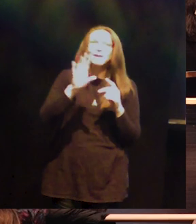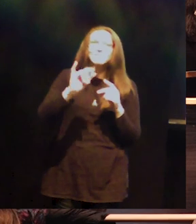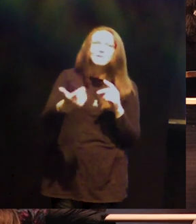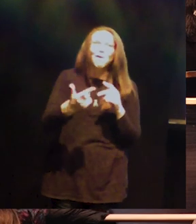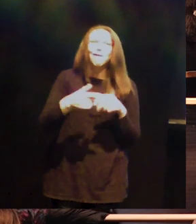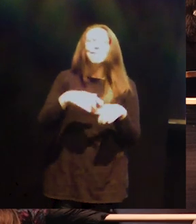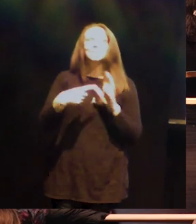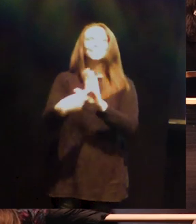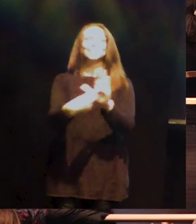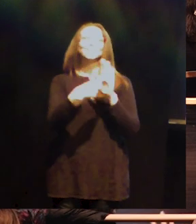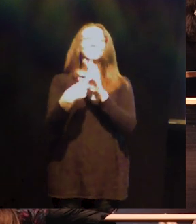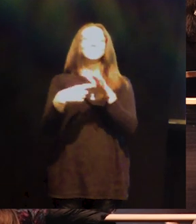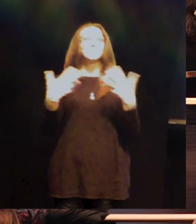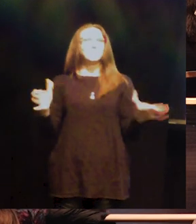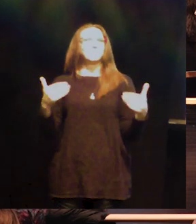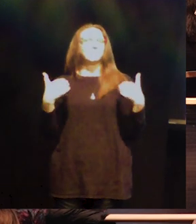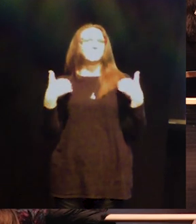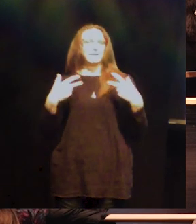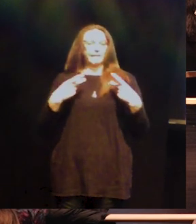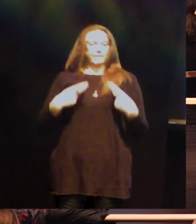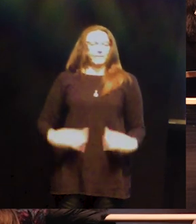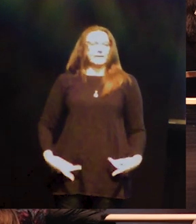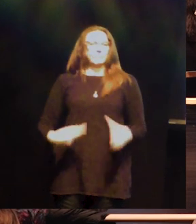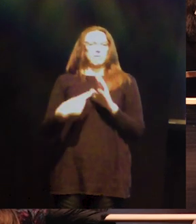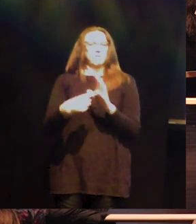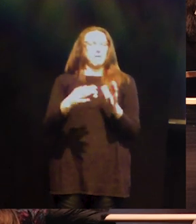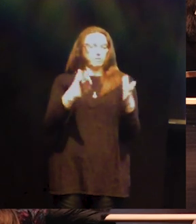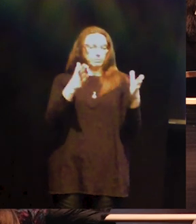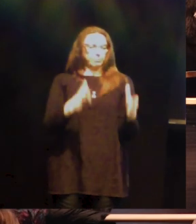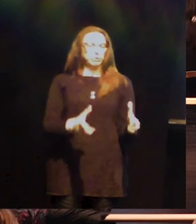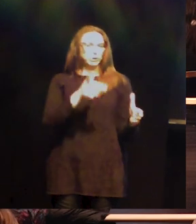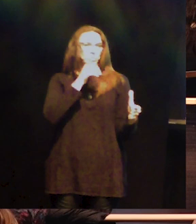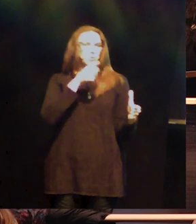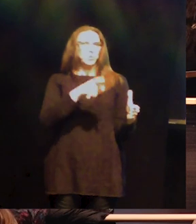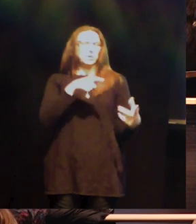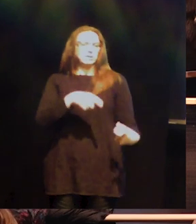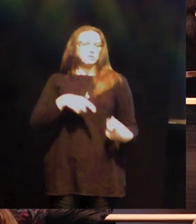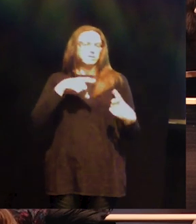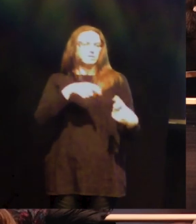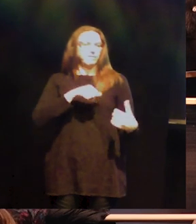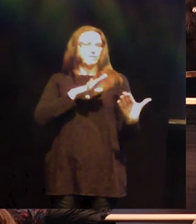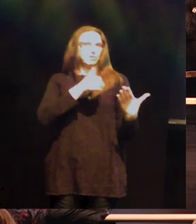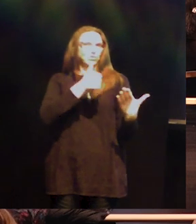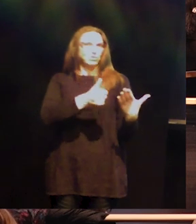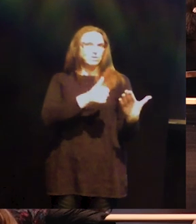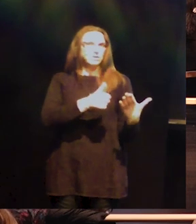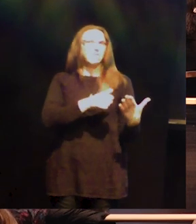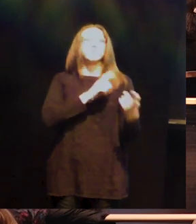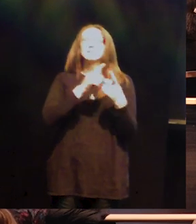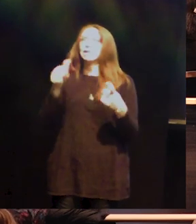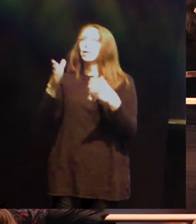And obviously we have the physical manifestation of someone who's having trouble facing herself and meets another